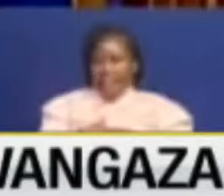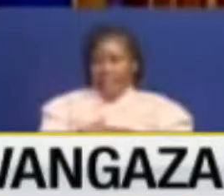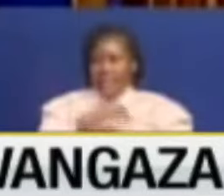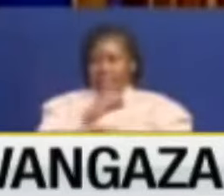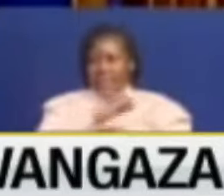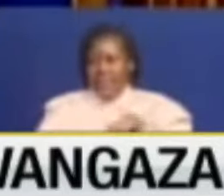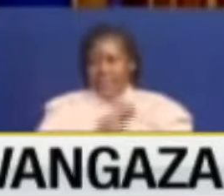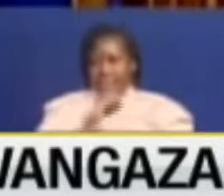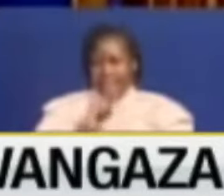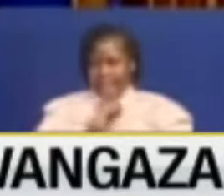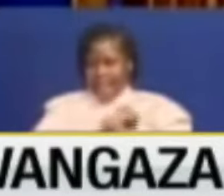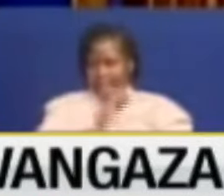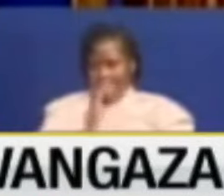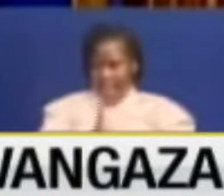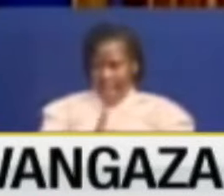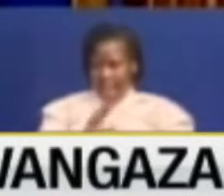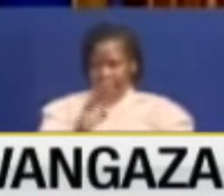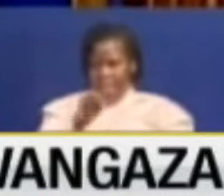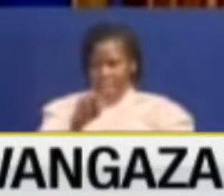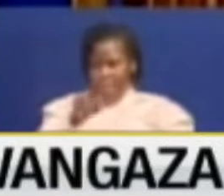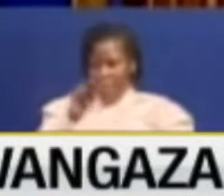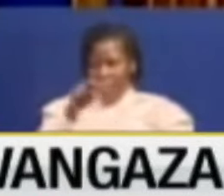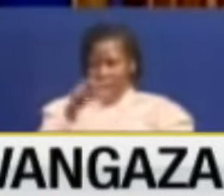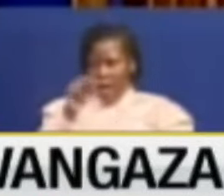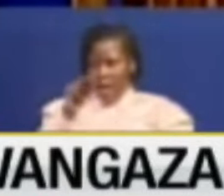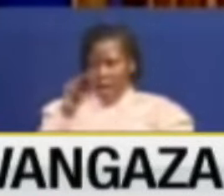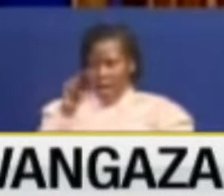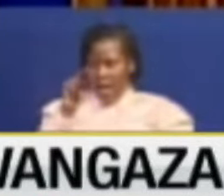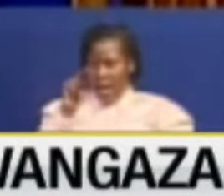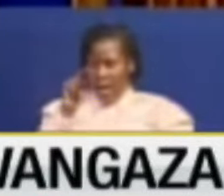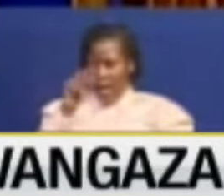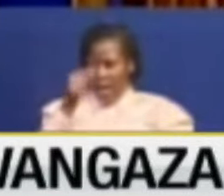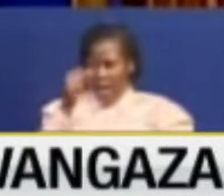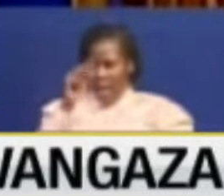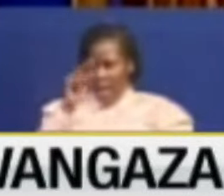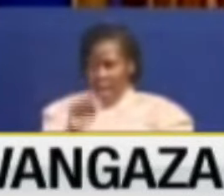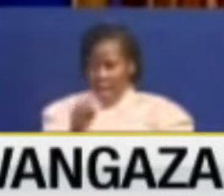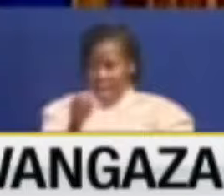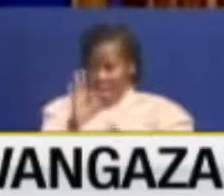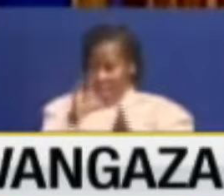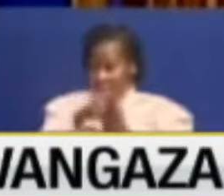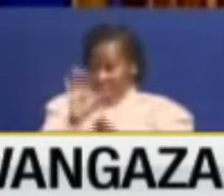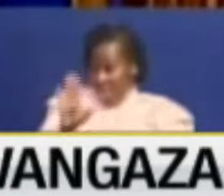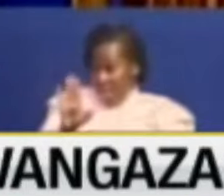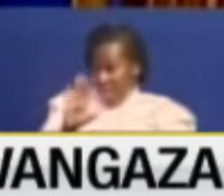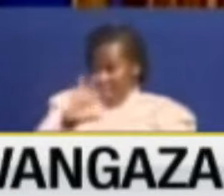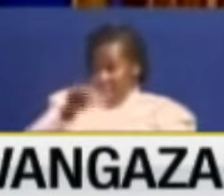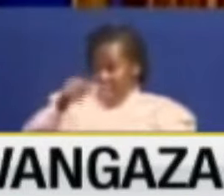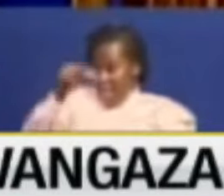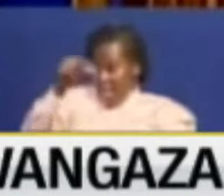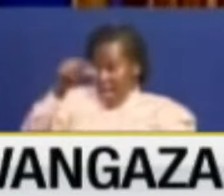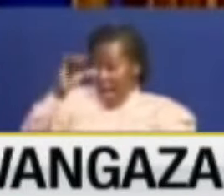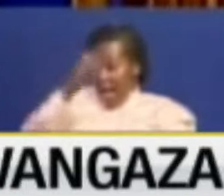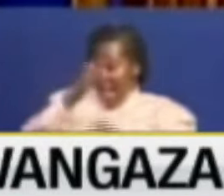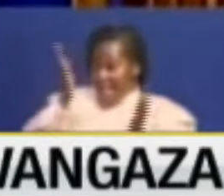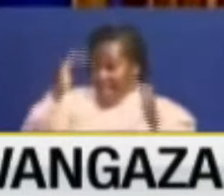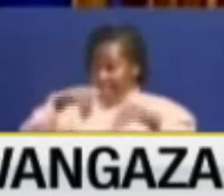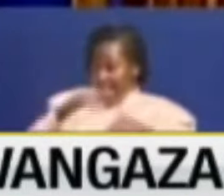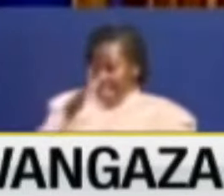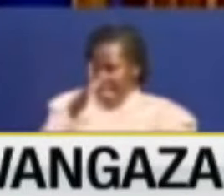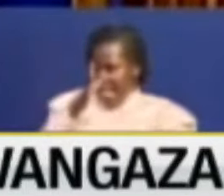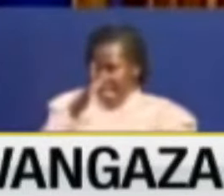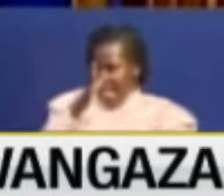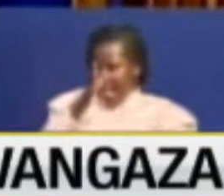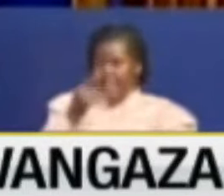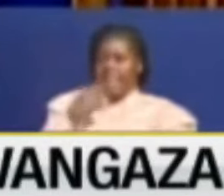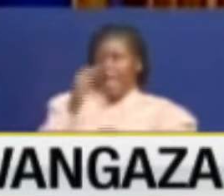Senator Mungatana, if it is their case, if it is their case that the County Assembly is lying, then they can